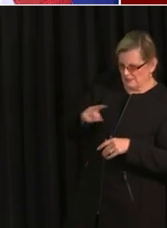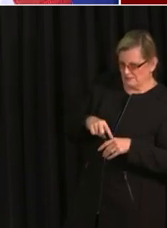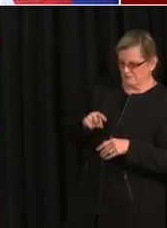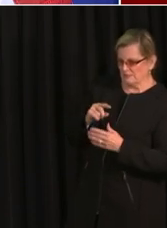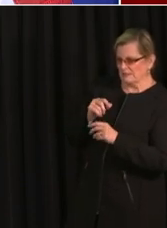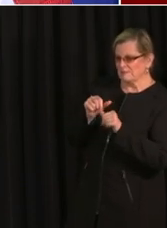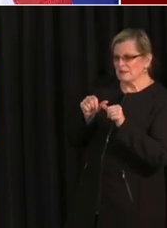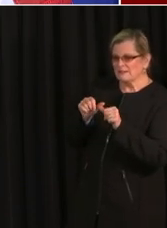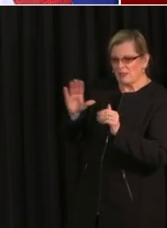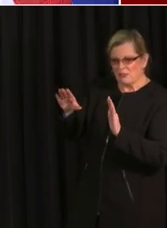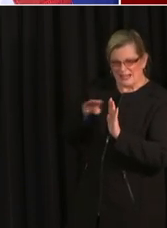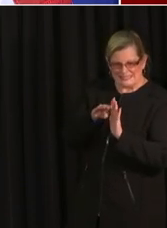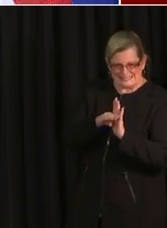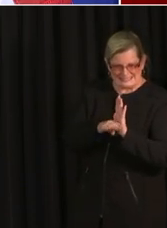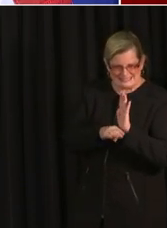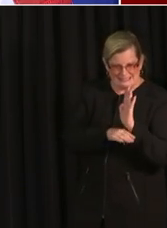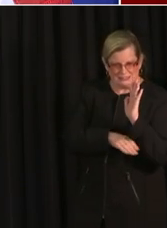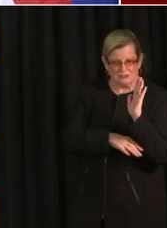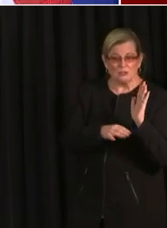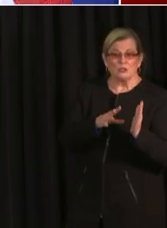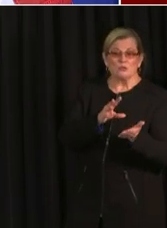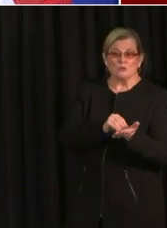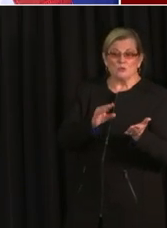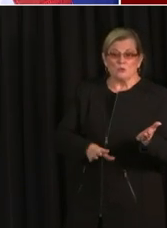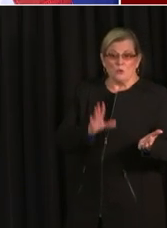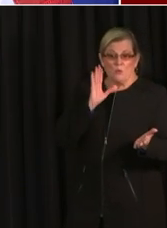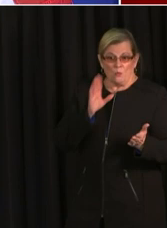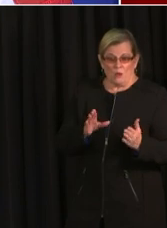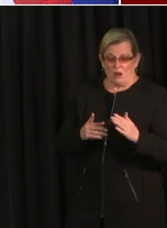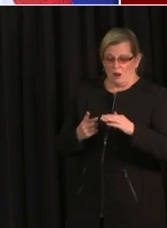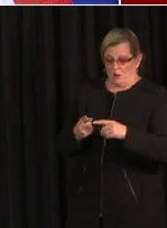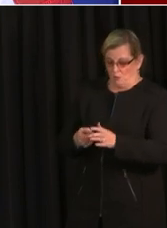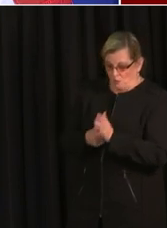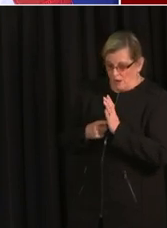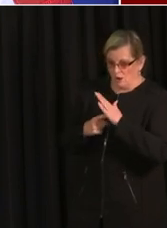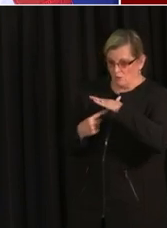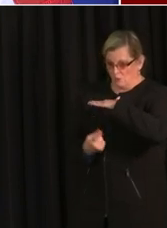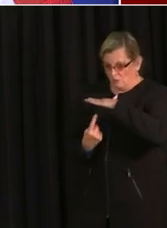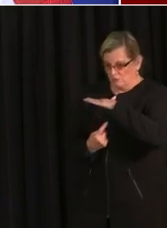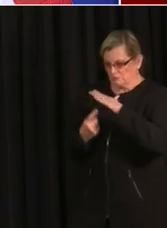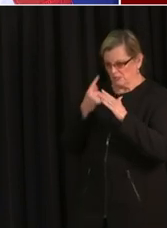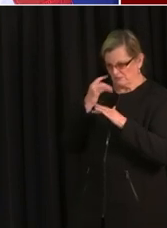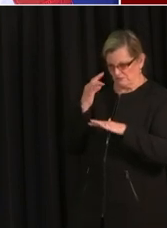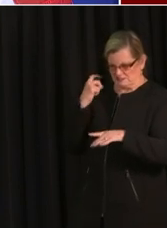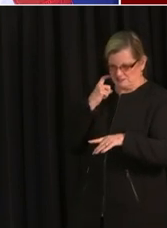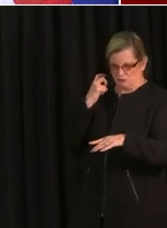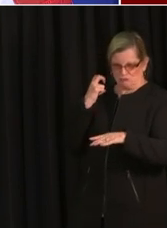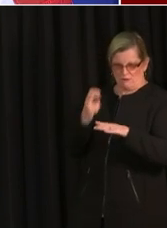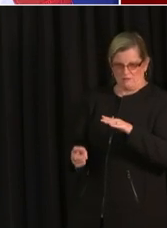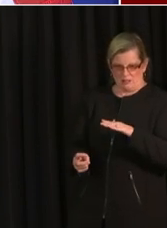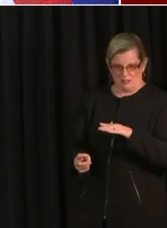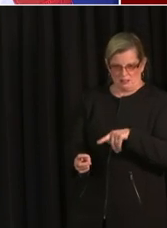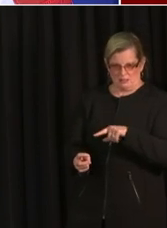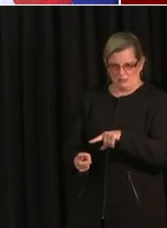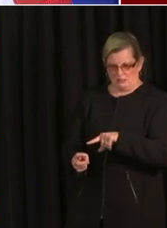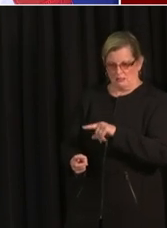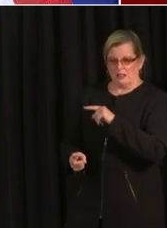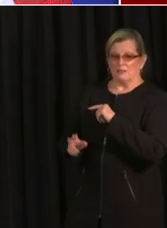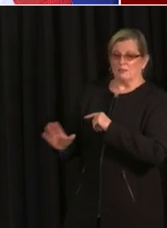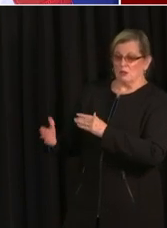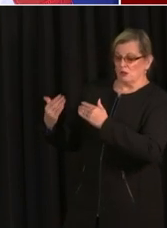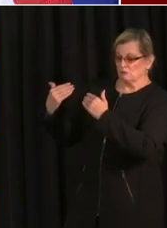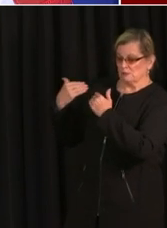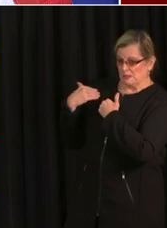list of students who will be required to quarantine because of their travel. And that list would have to be